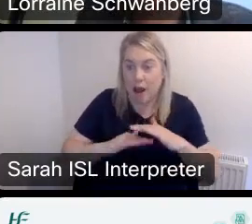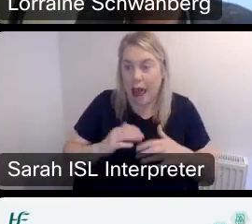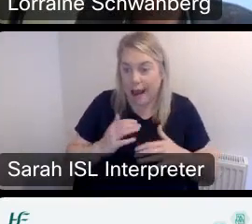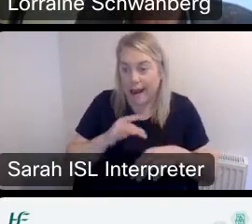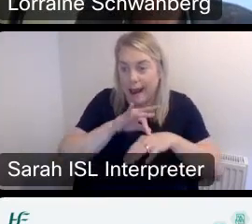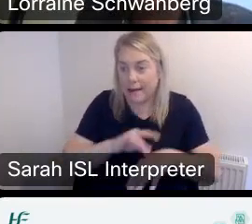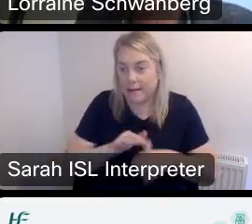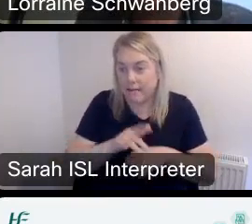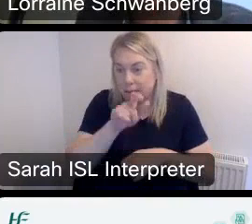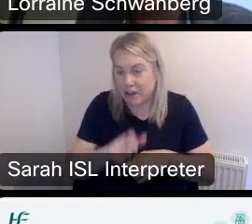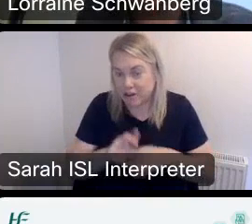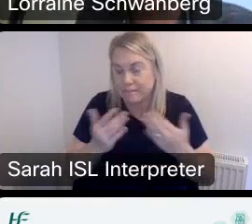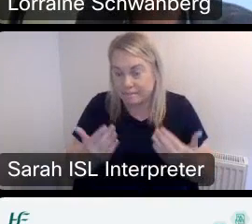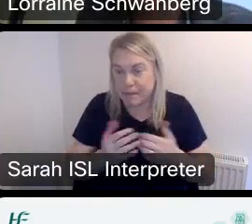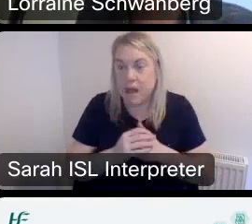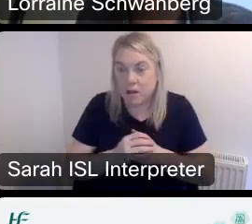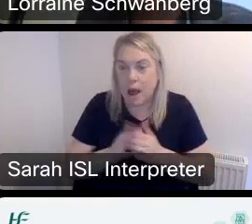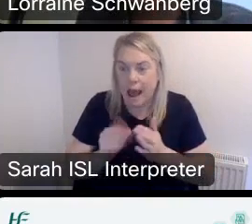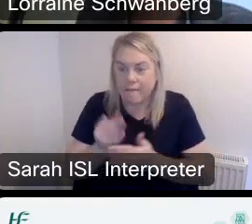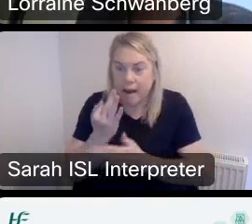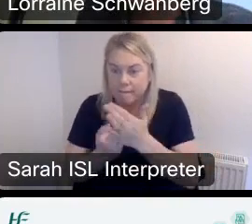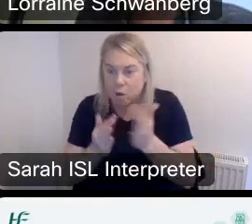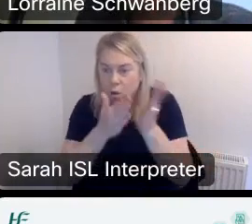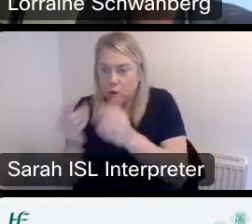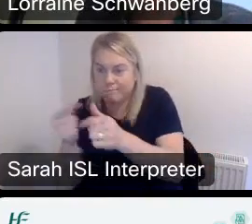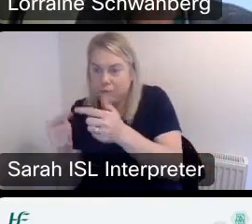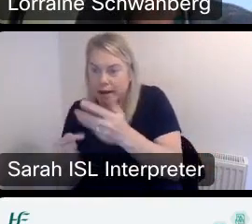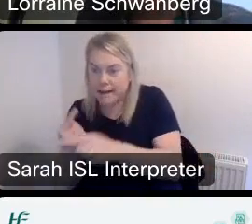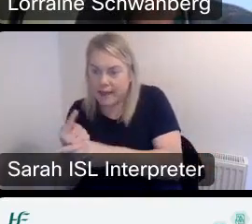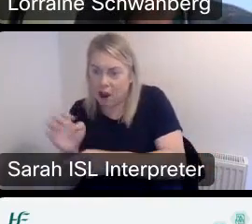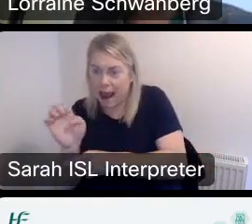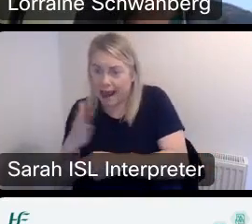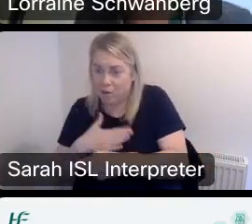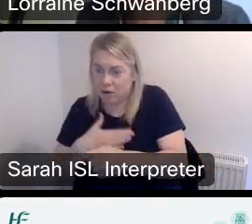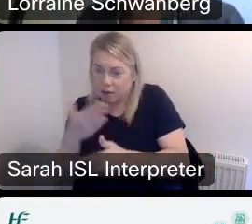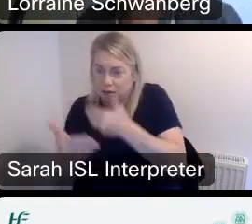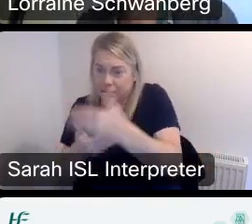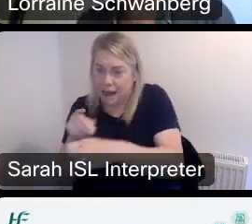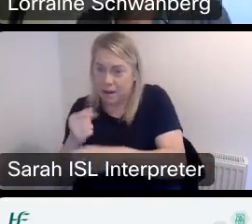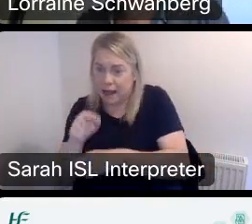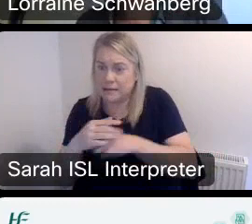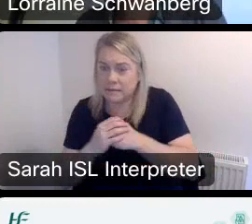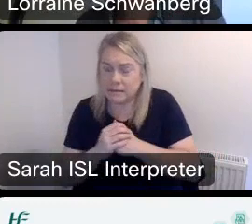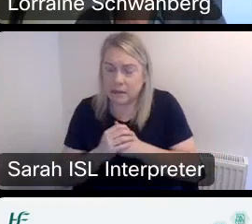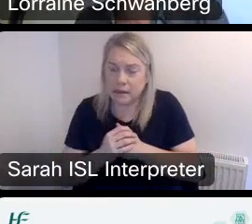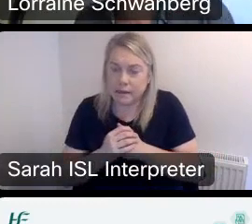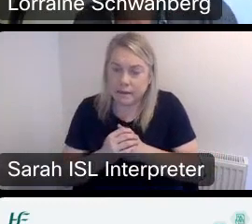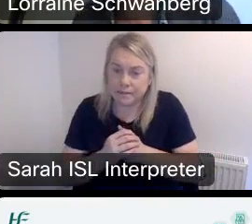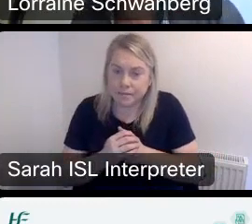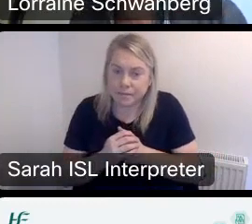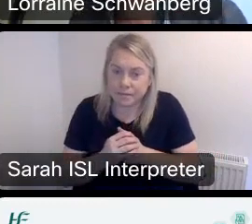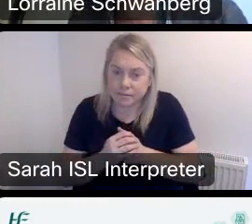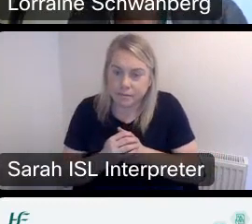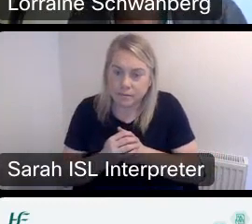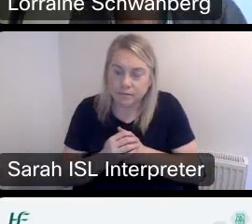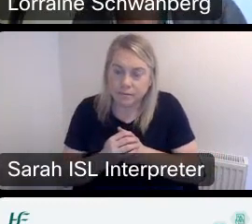patient. So there are a number of considerations here. Ellie, do you want to give us some insight into, I suppose, the guidance that we've had